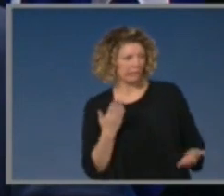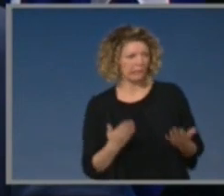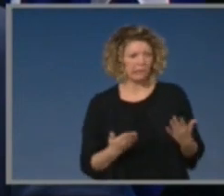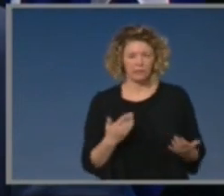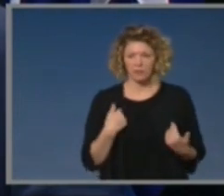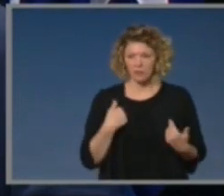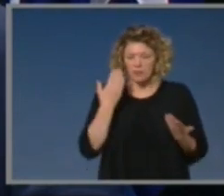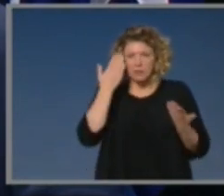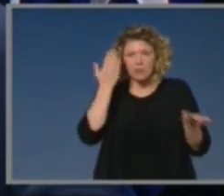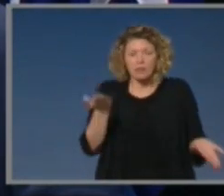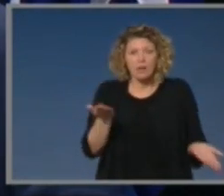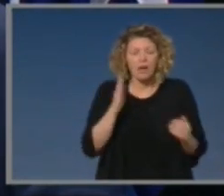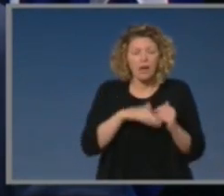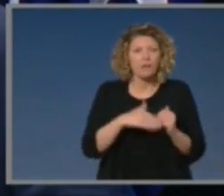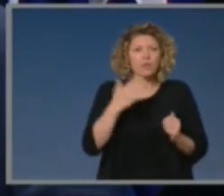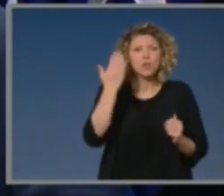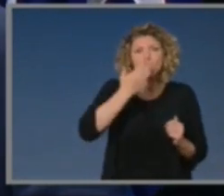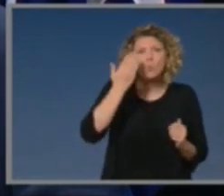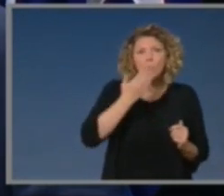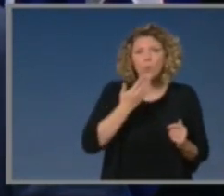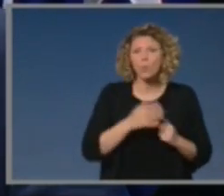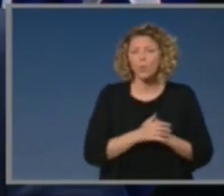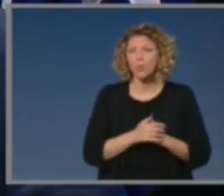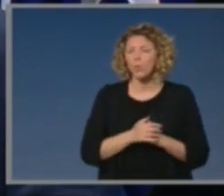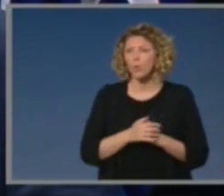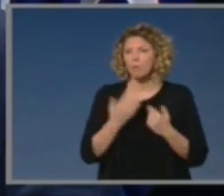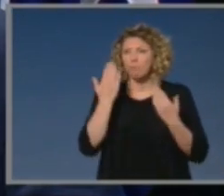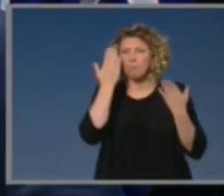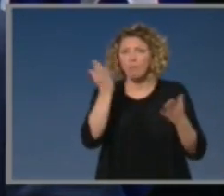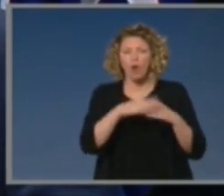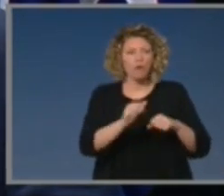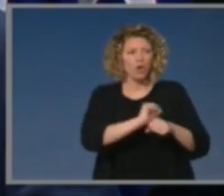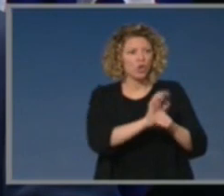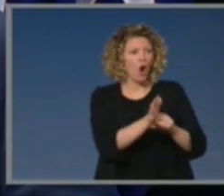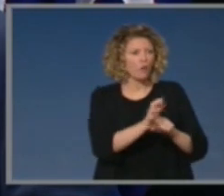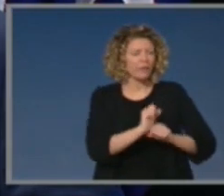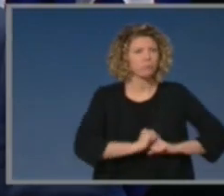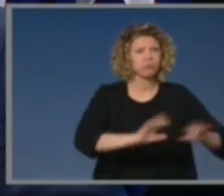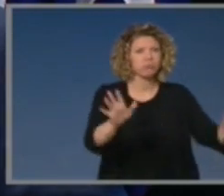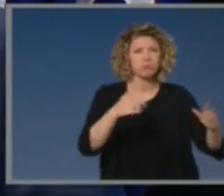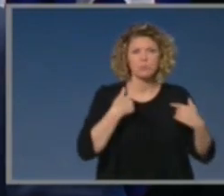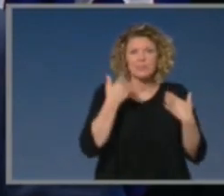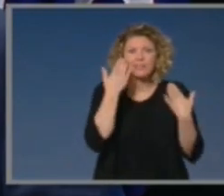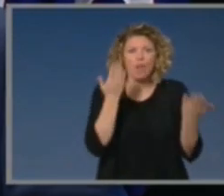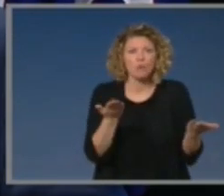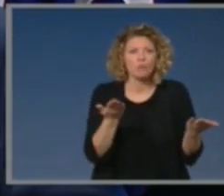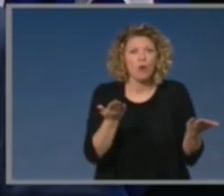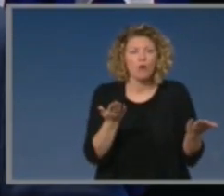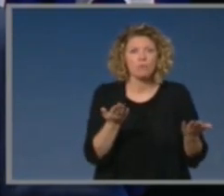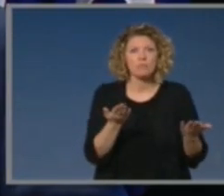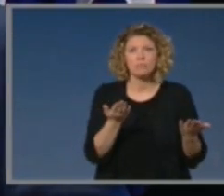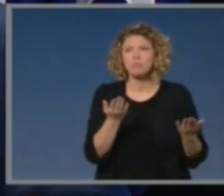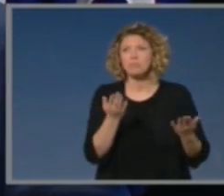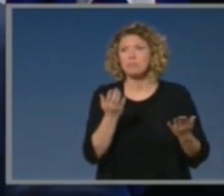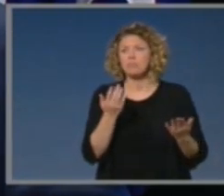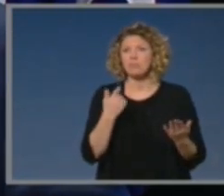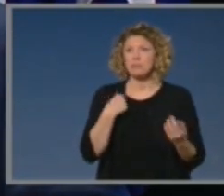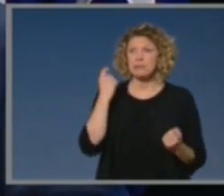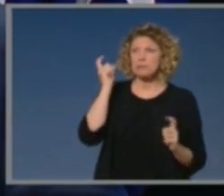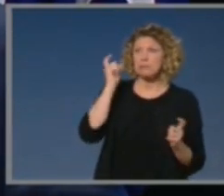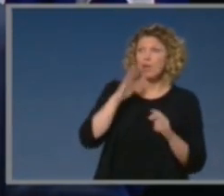knowledge about how bad the COVID crisis could become and whether we'd be seeing the scenes that were ultimately seen in New